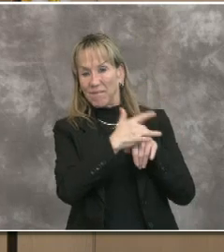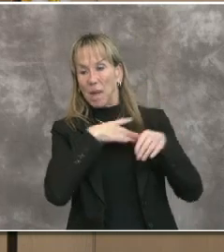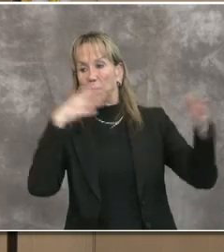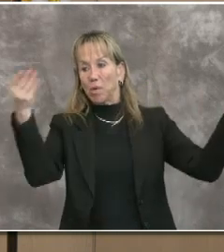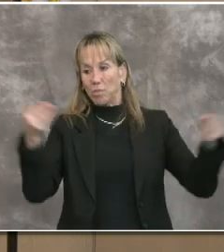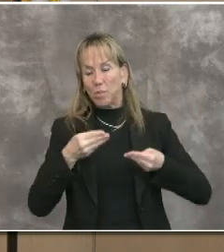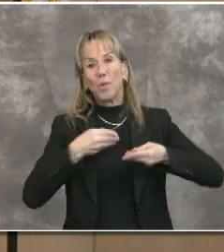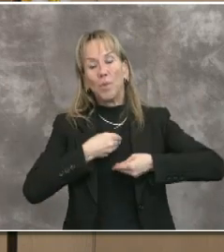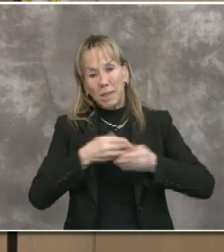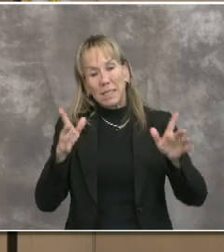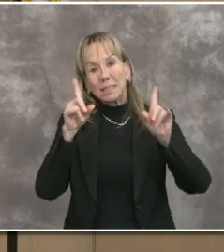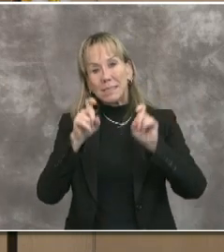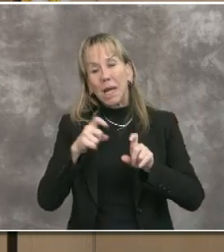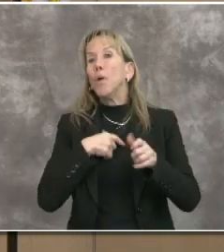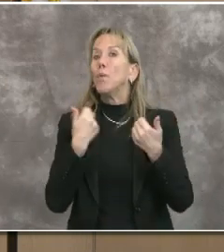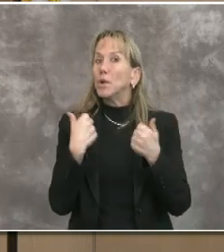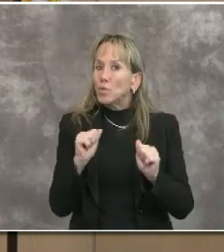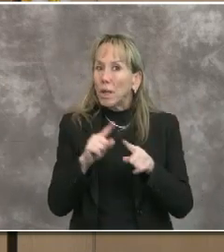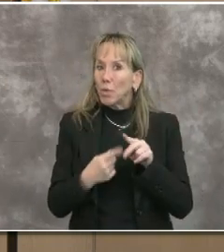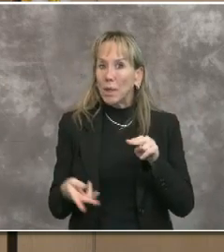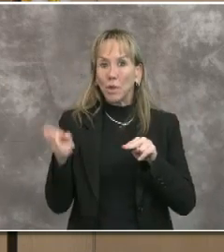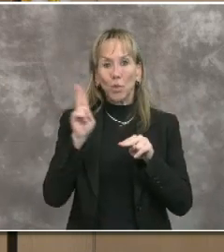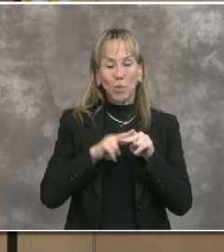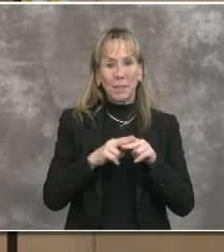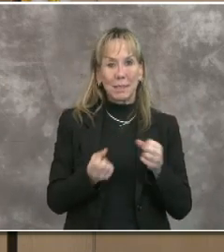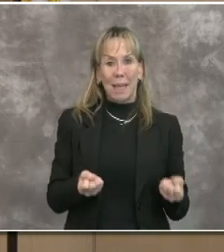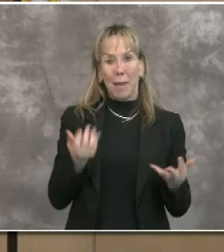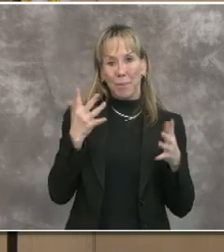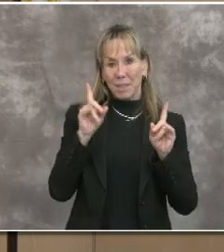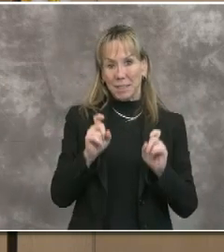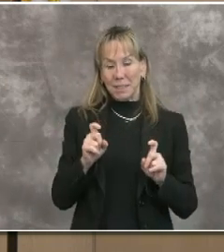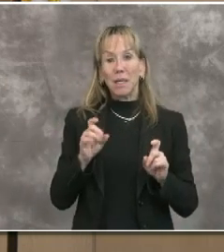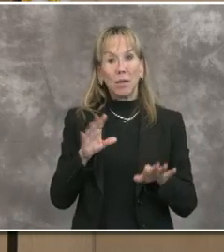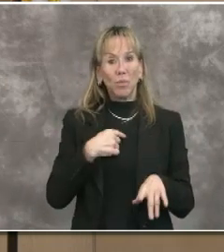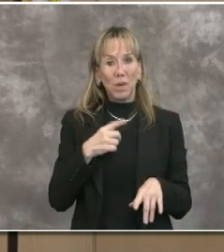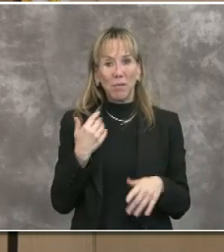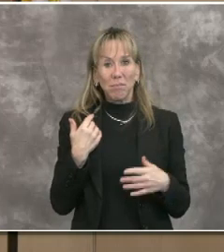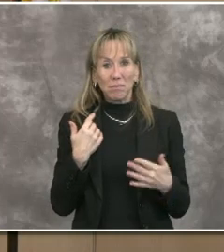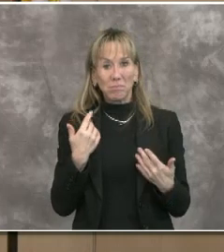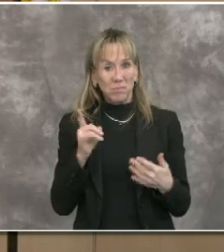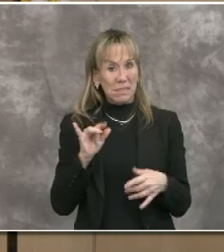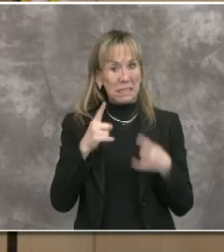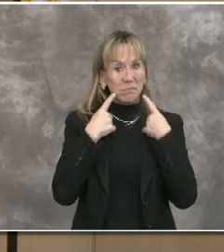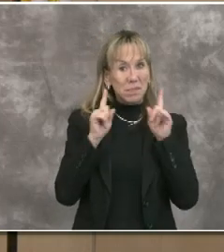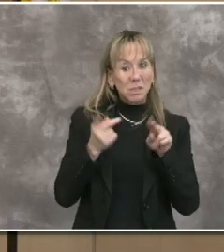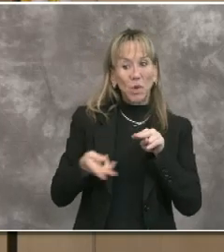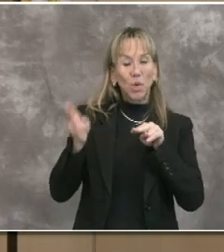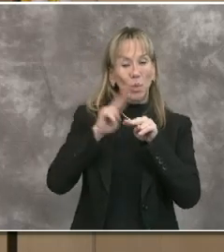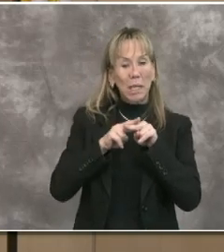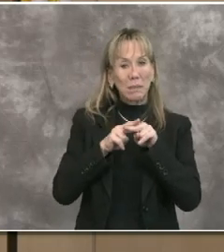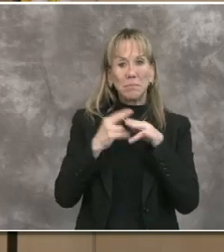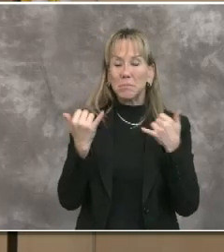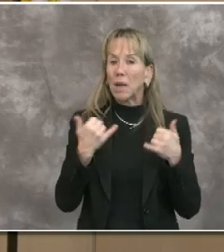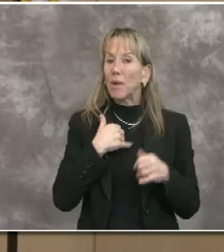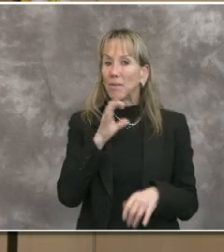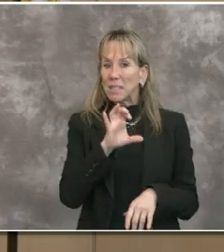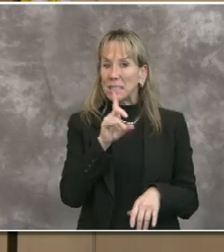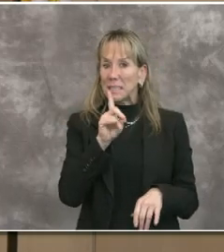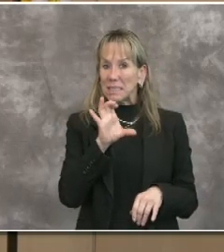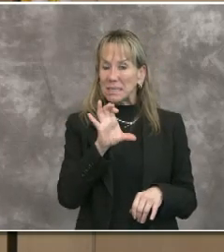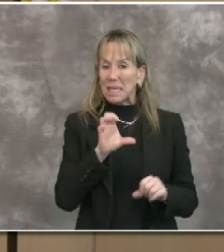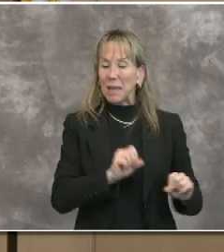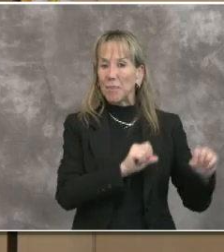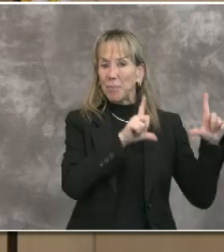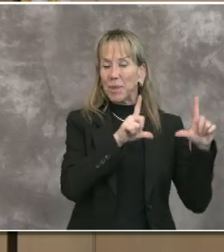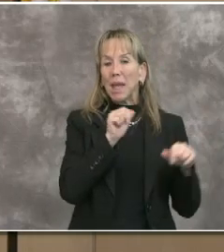have tried to increase our capabilities, and we have increased our capabilities. We have the CDC platform, the